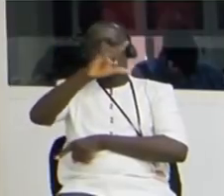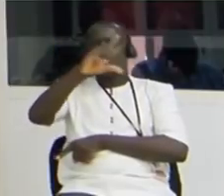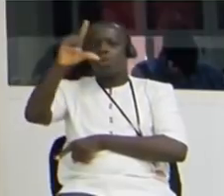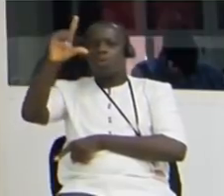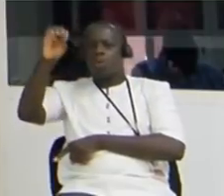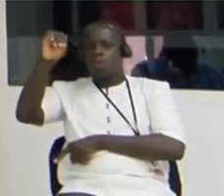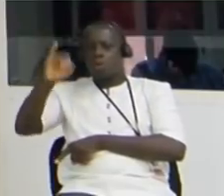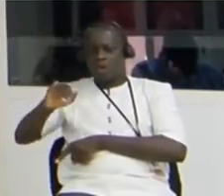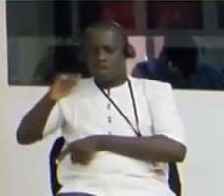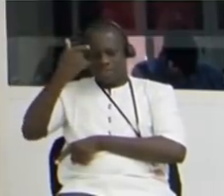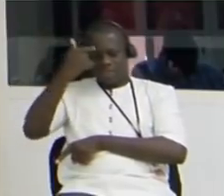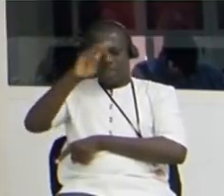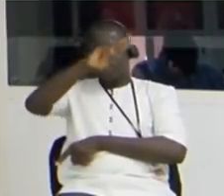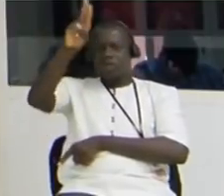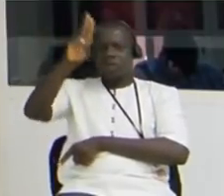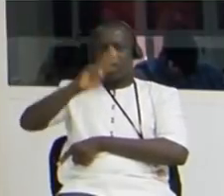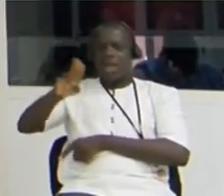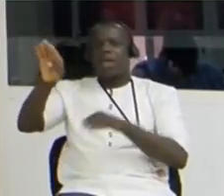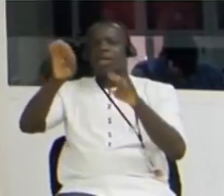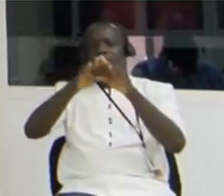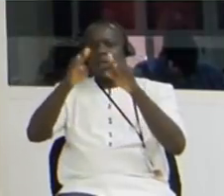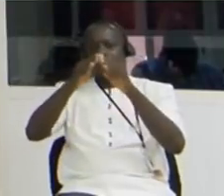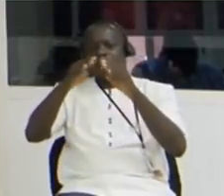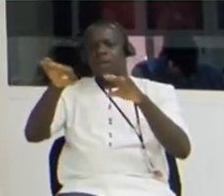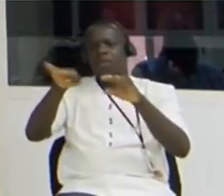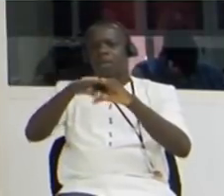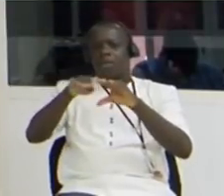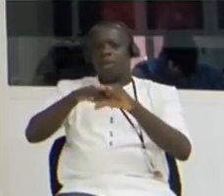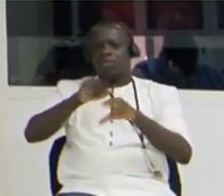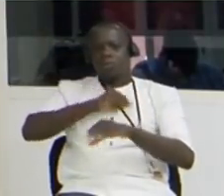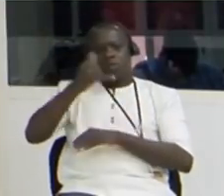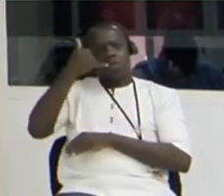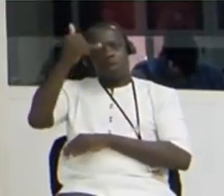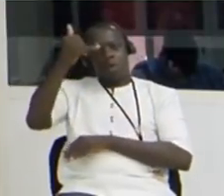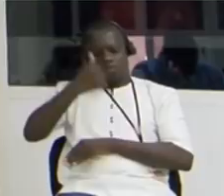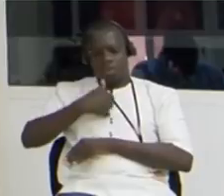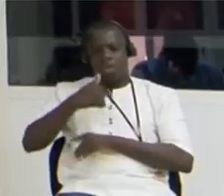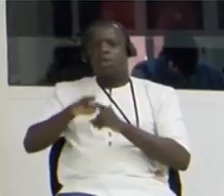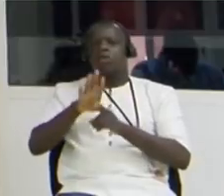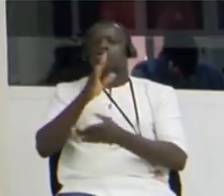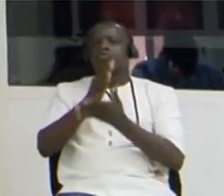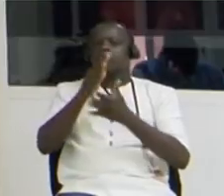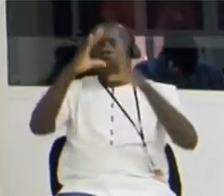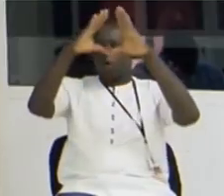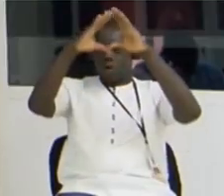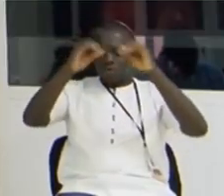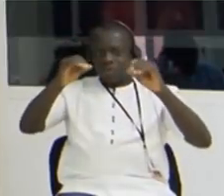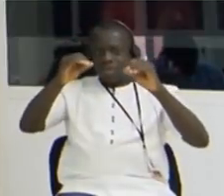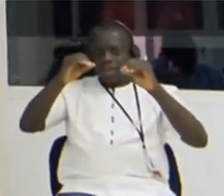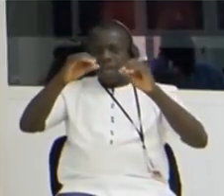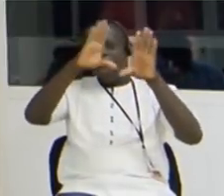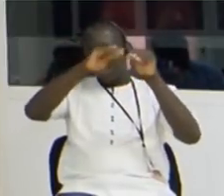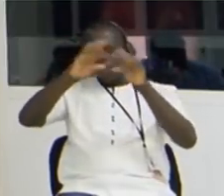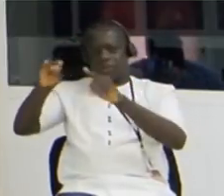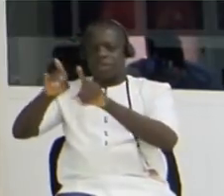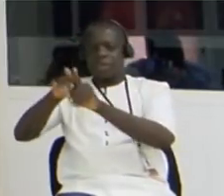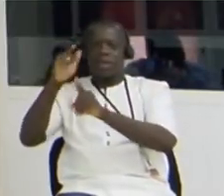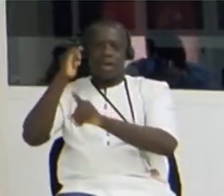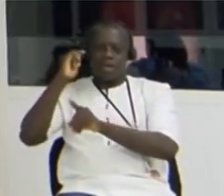Koli. He also once called me. But that one is for official events, for girls to attend official events.